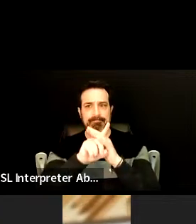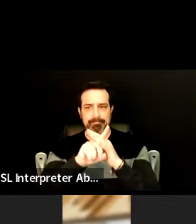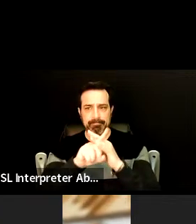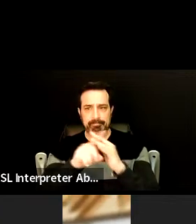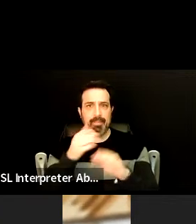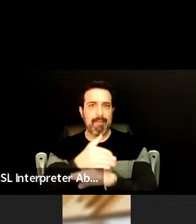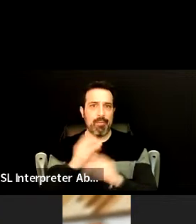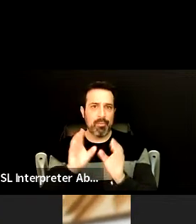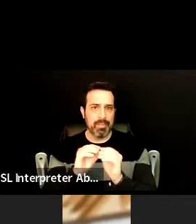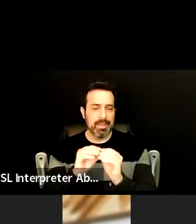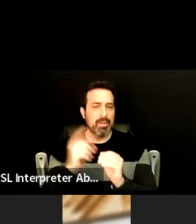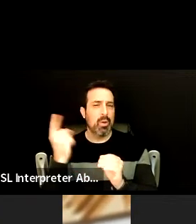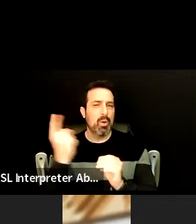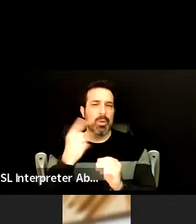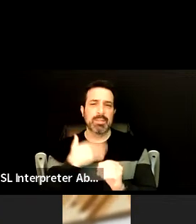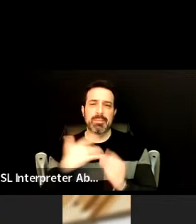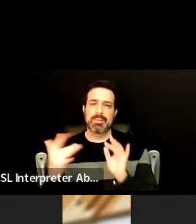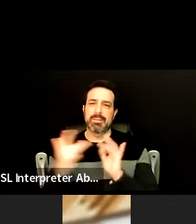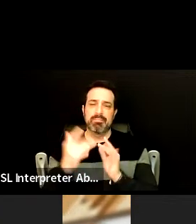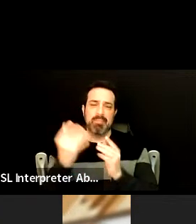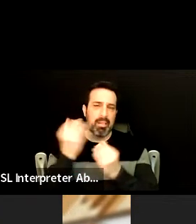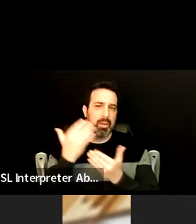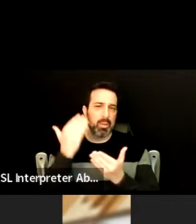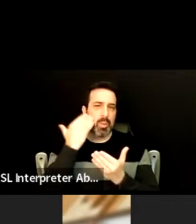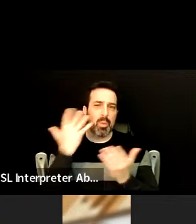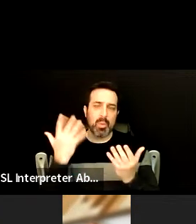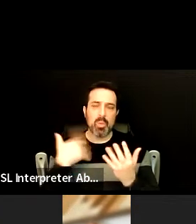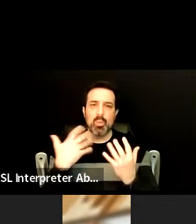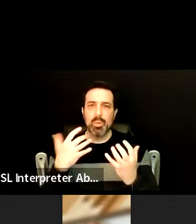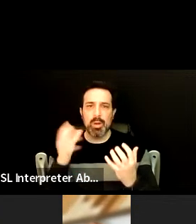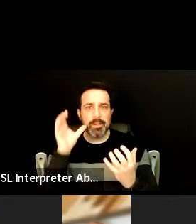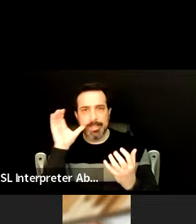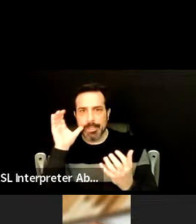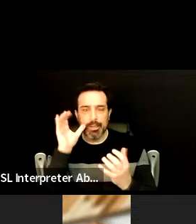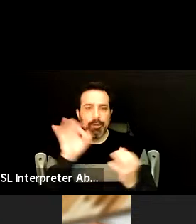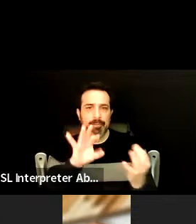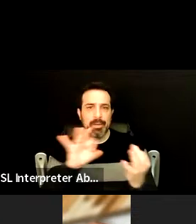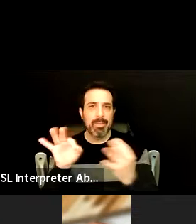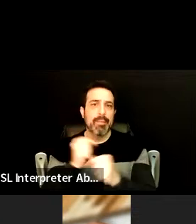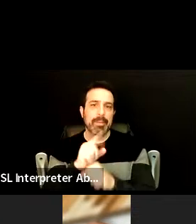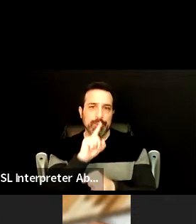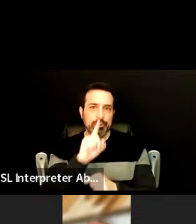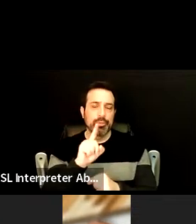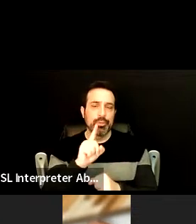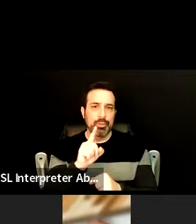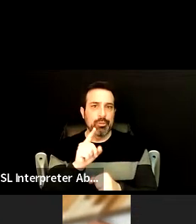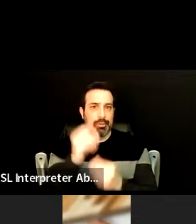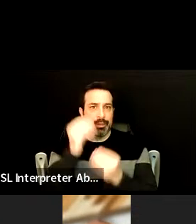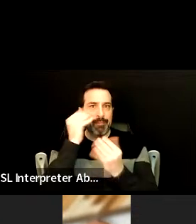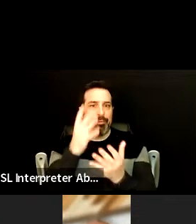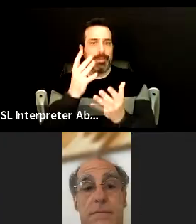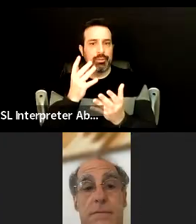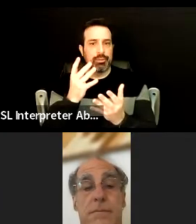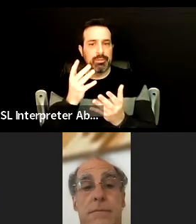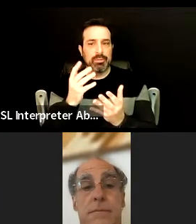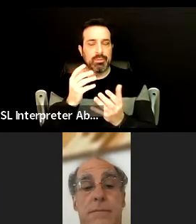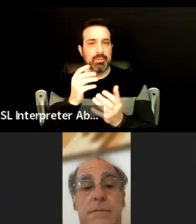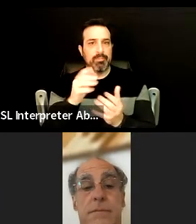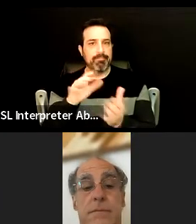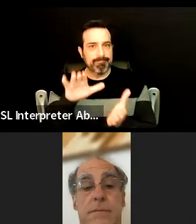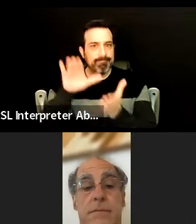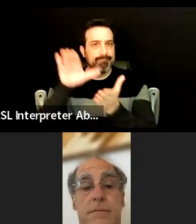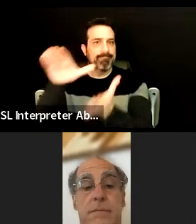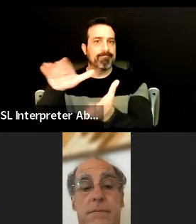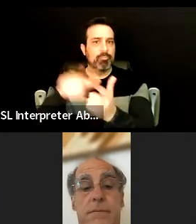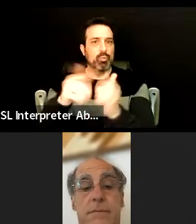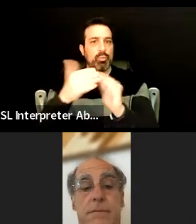after the meeting, as always, please reach out and let us know. We want to hear that feedback and make sure we're getting this information into community's hands so they can